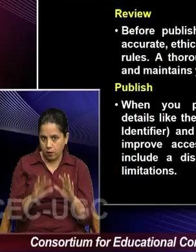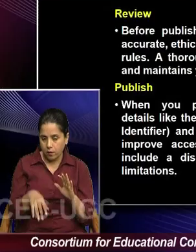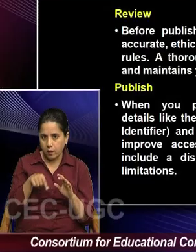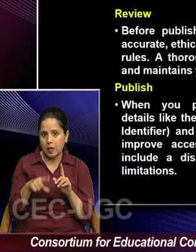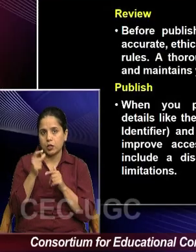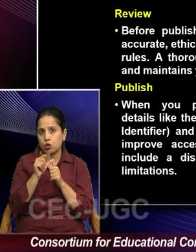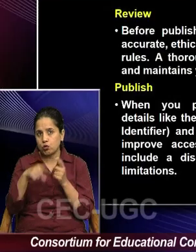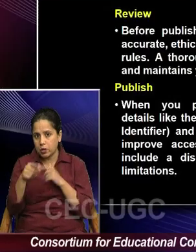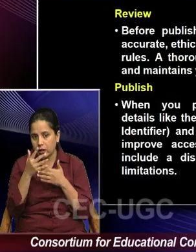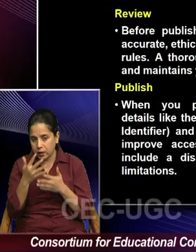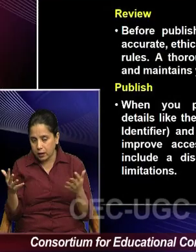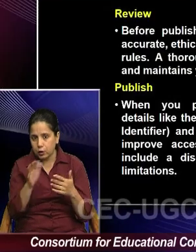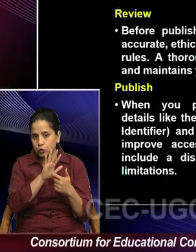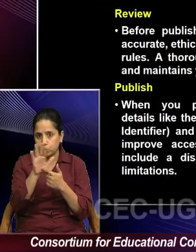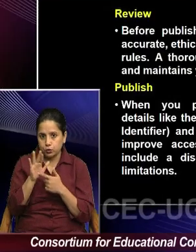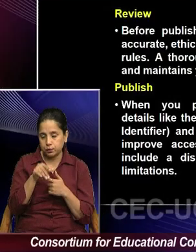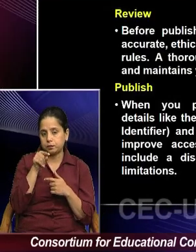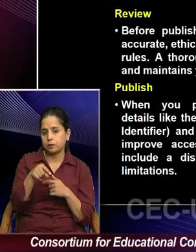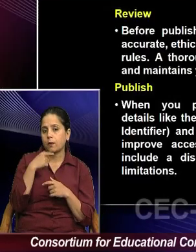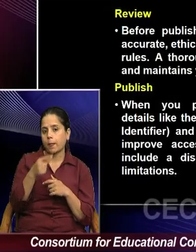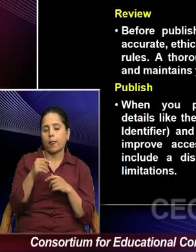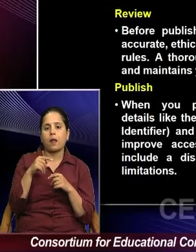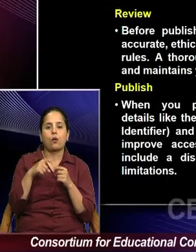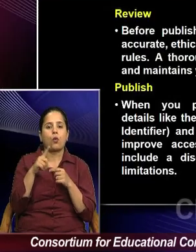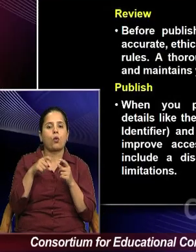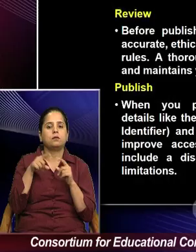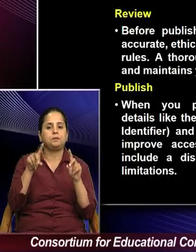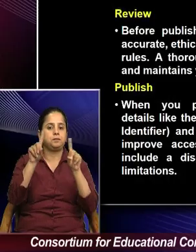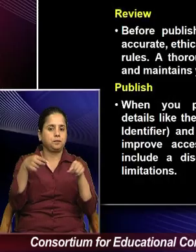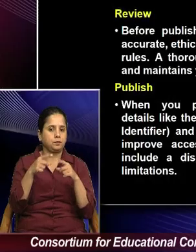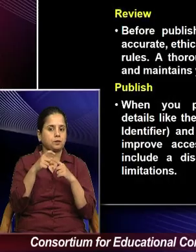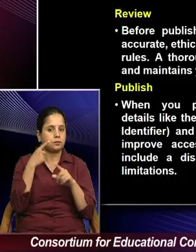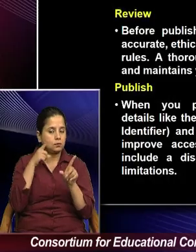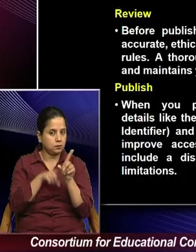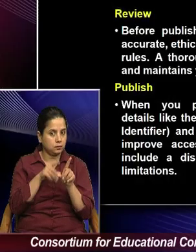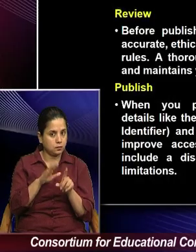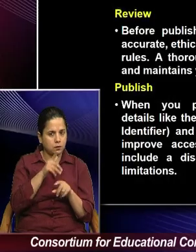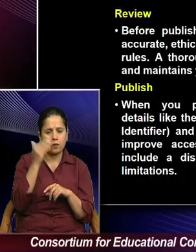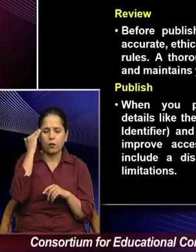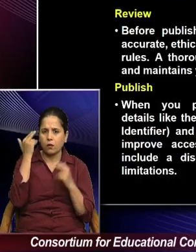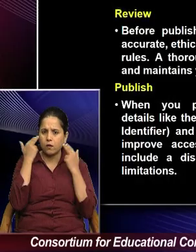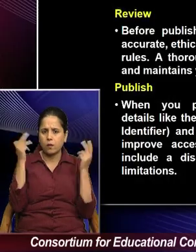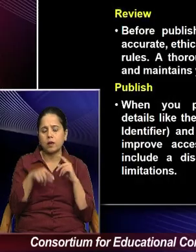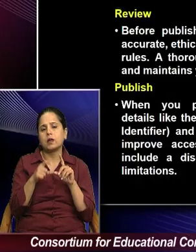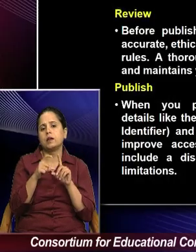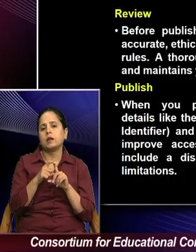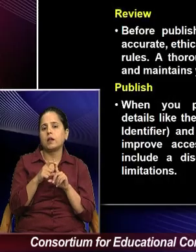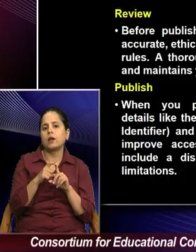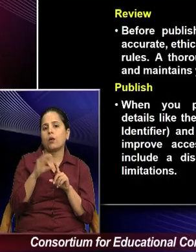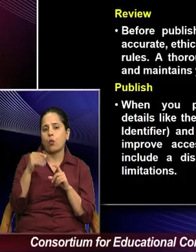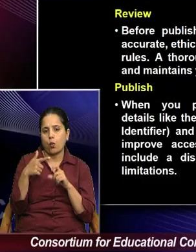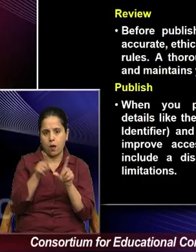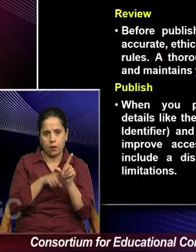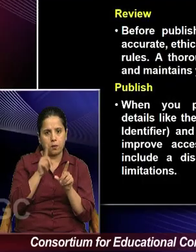digital object indicator. This is a code DOI, it is well known DOI. You have to